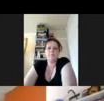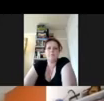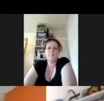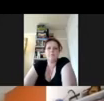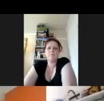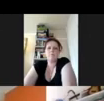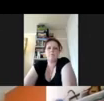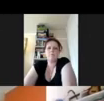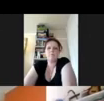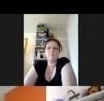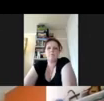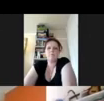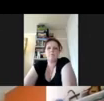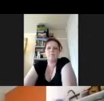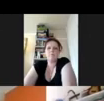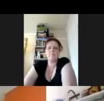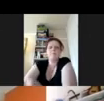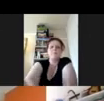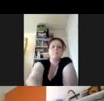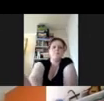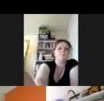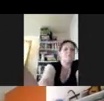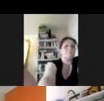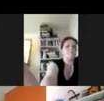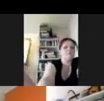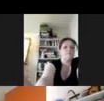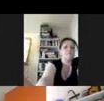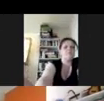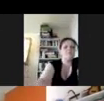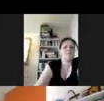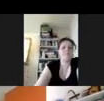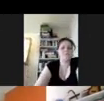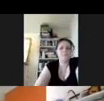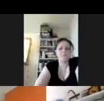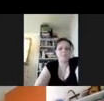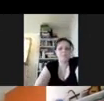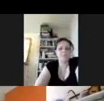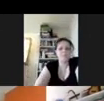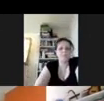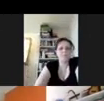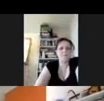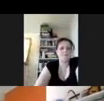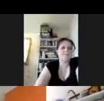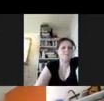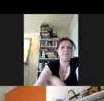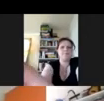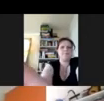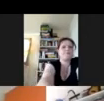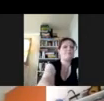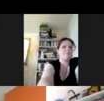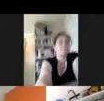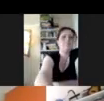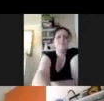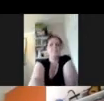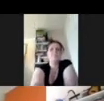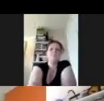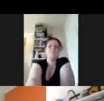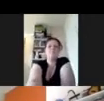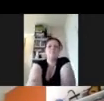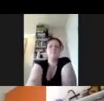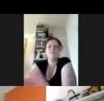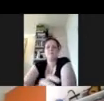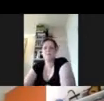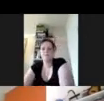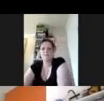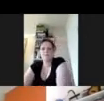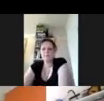sort of highlighted the strengths of some of the approaches that have been going on behind the scenes. But it's also